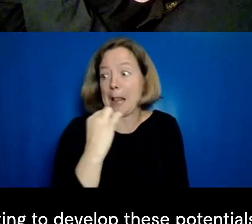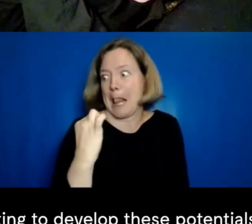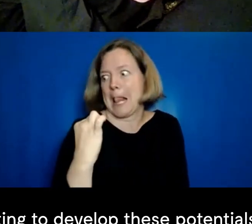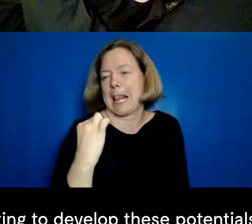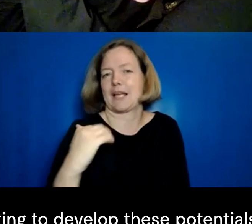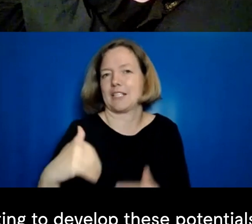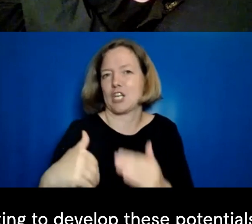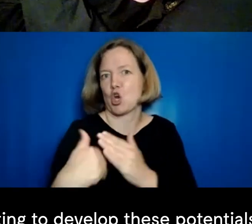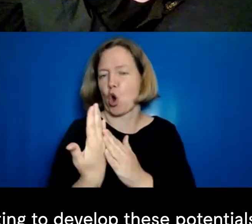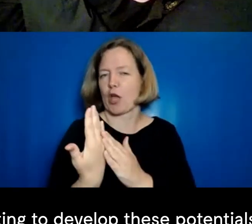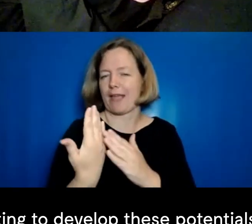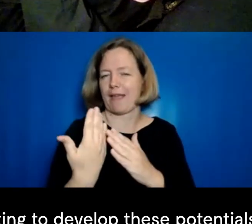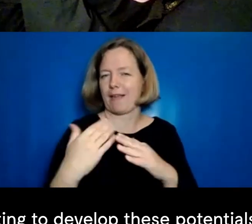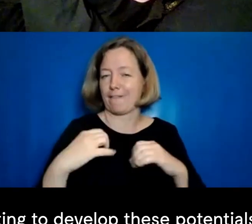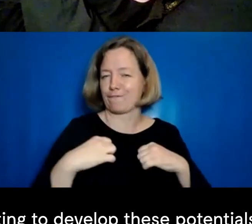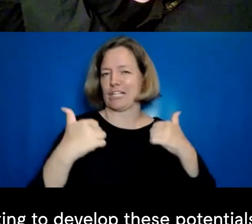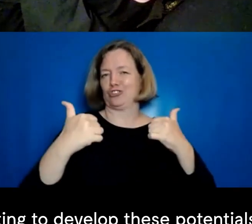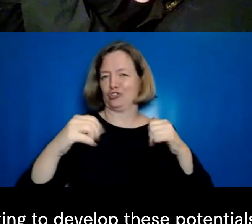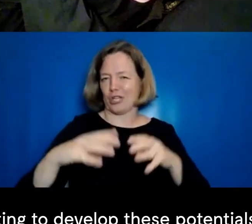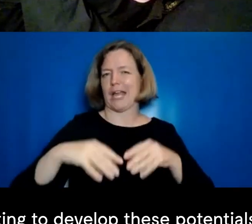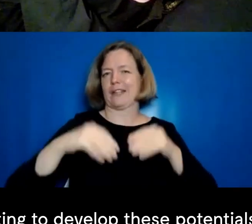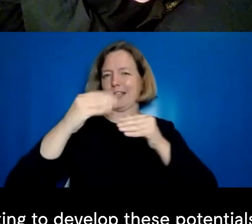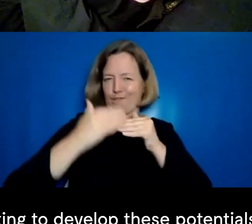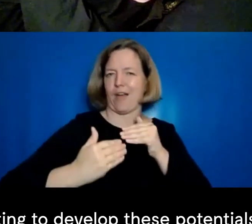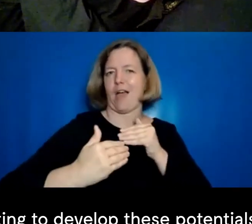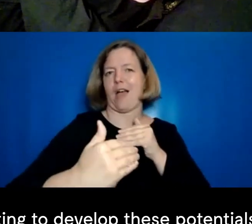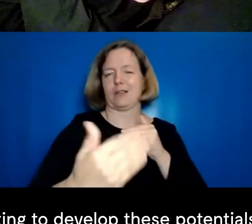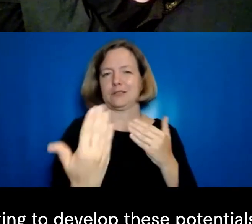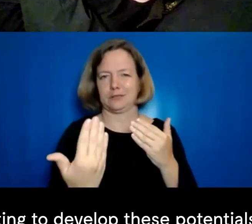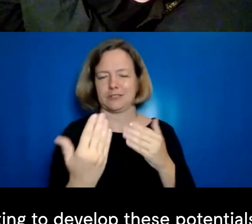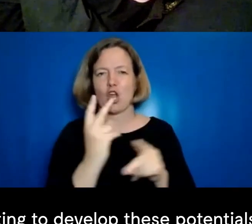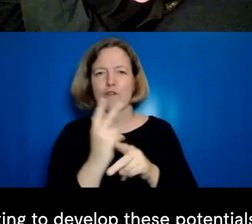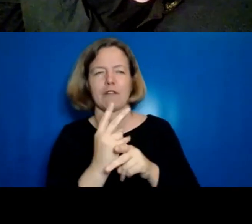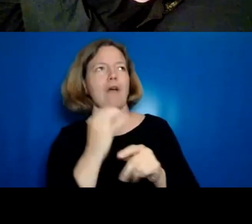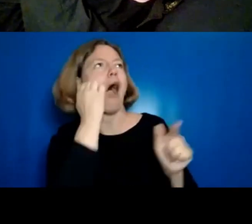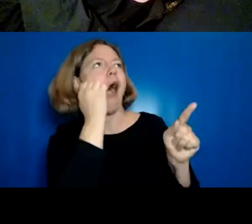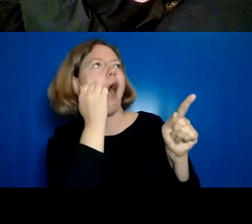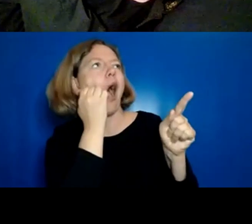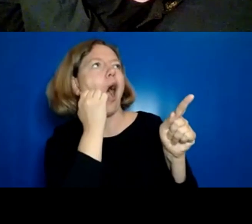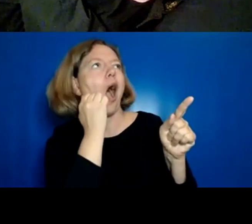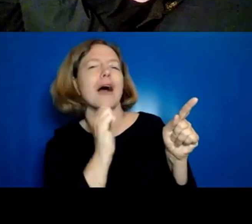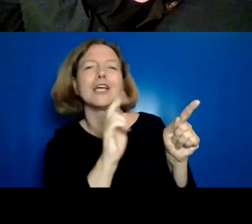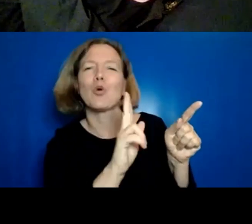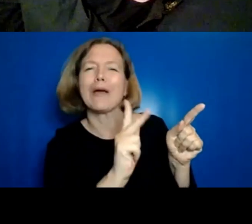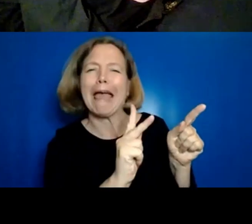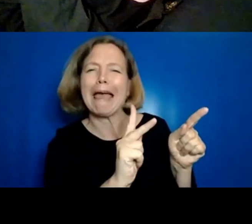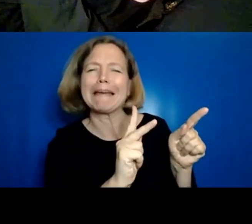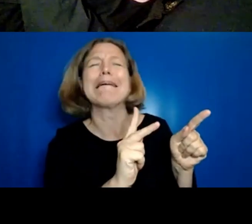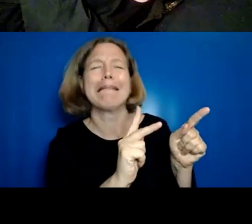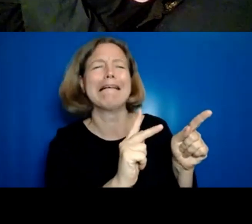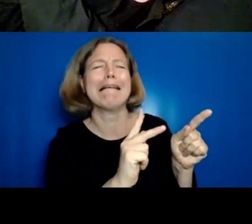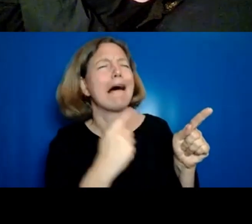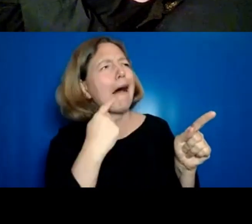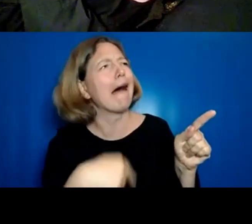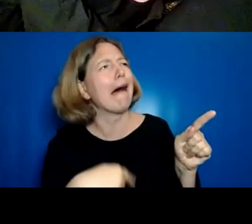these potentials. Of course, we often look to the UK and think, oh, could we please have a little bit